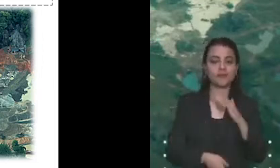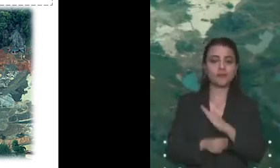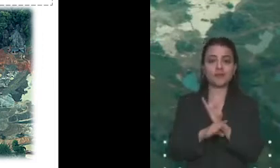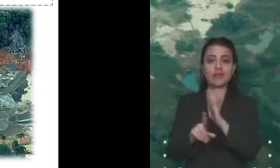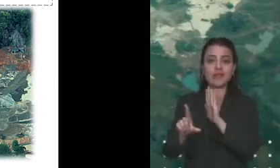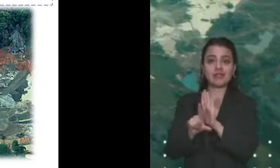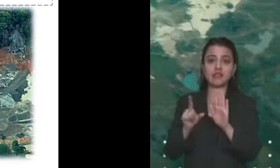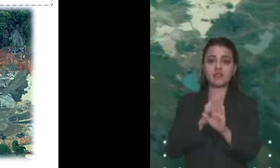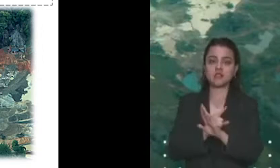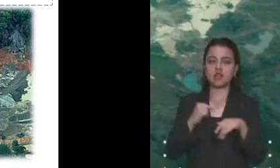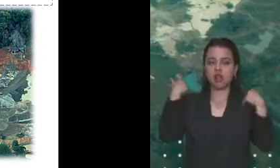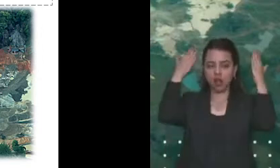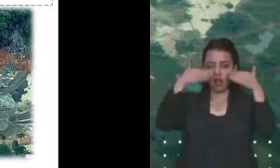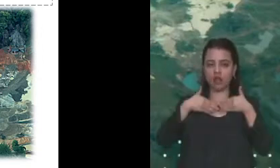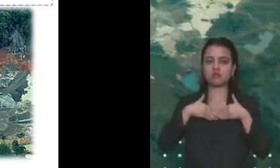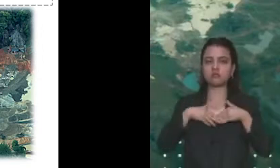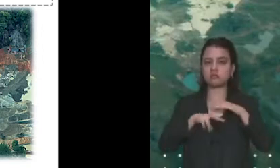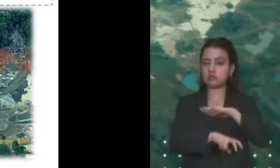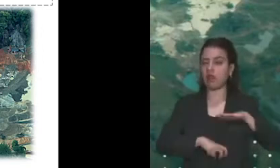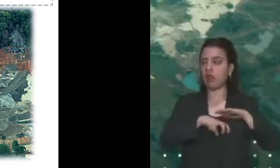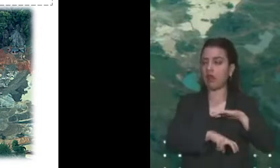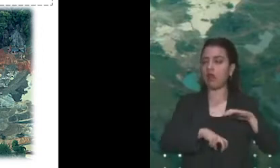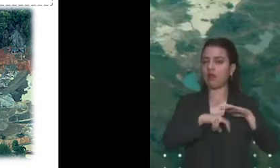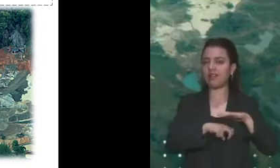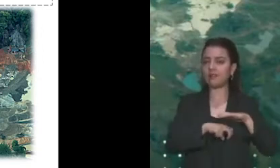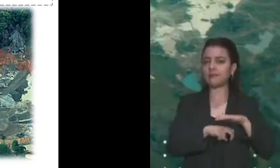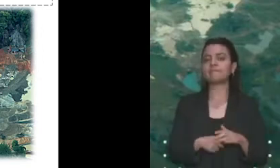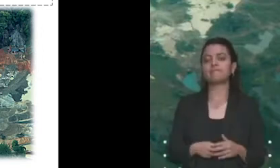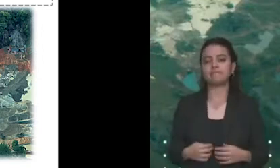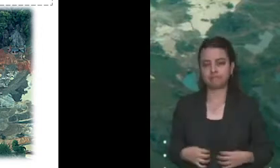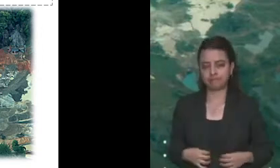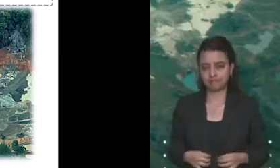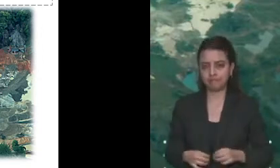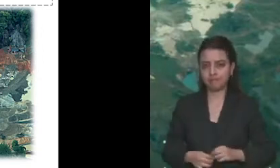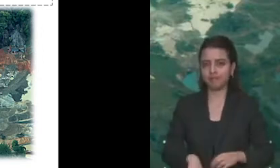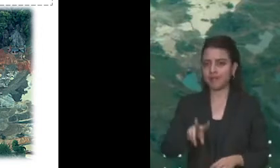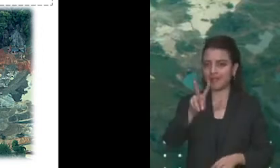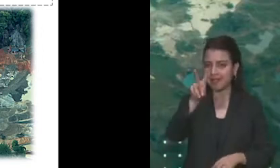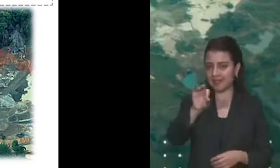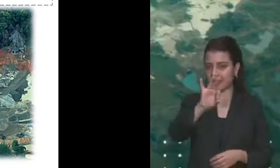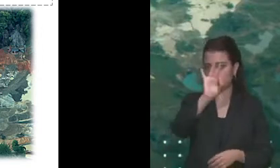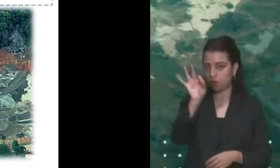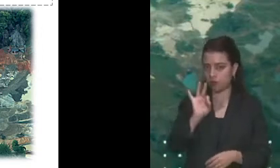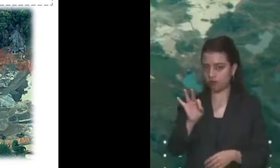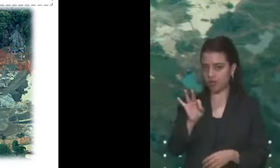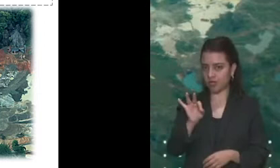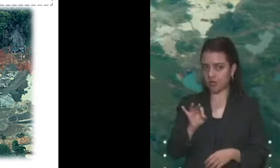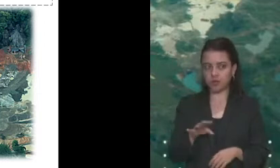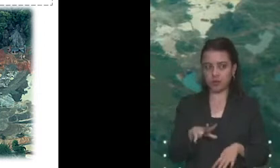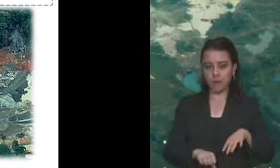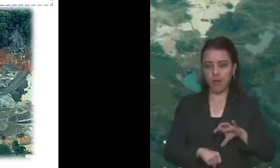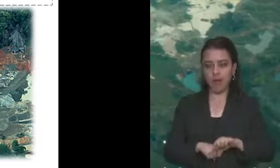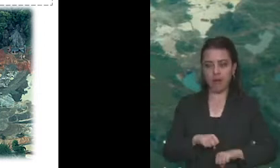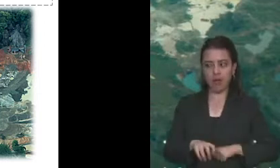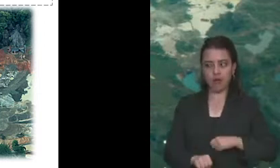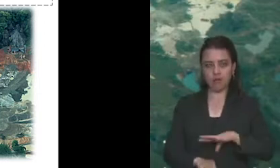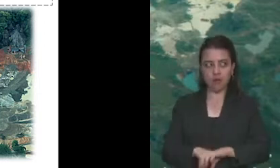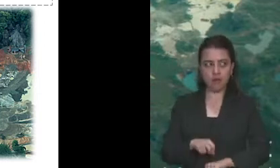So we continue with the illicit exploitation in the framework of the dynamic. So we have 7% corresponds to areas in expansion. This means